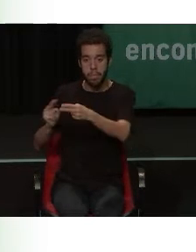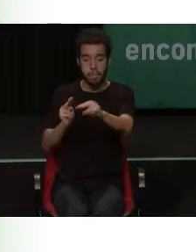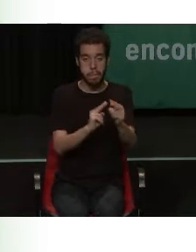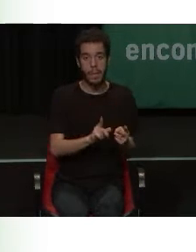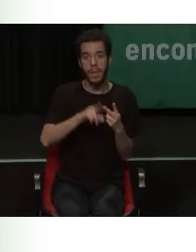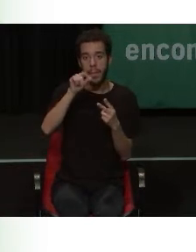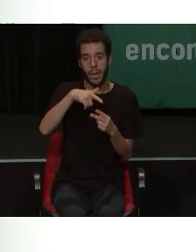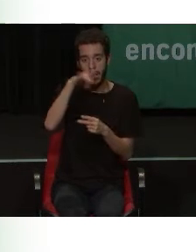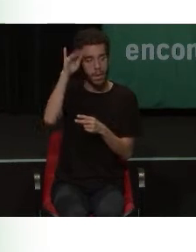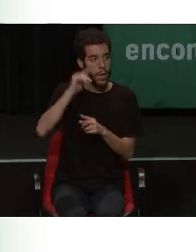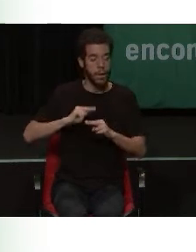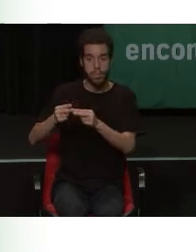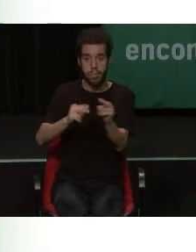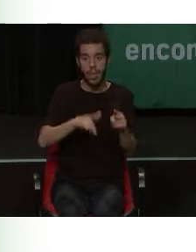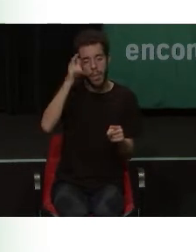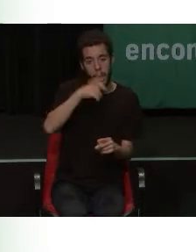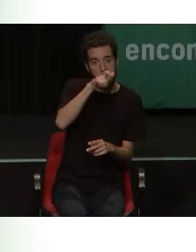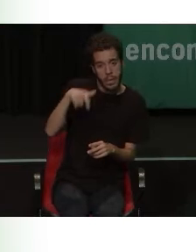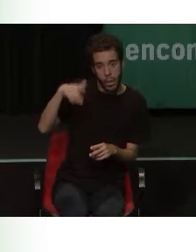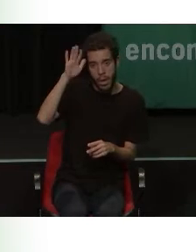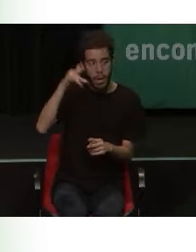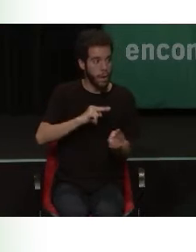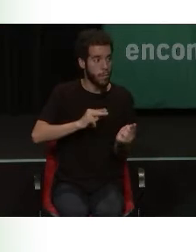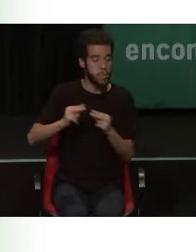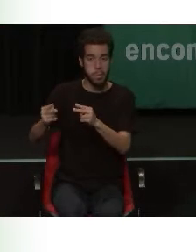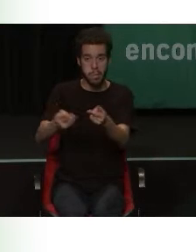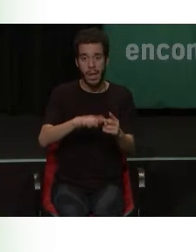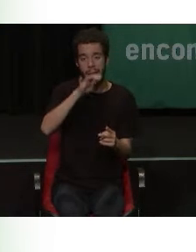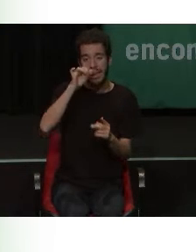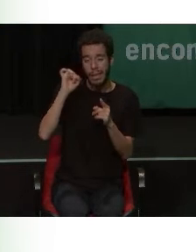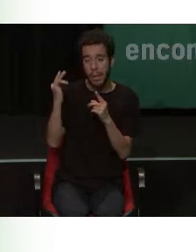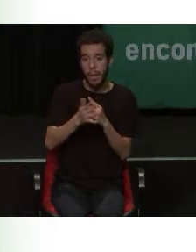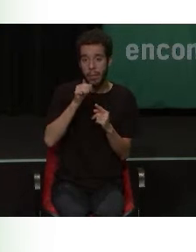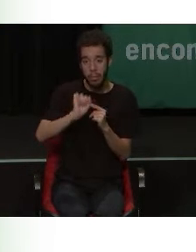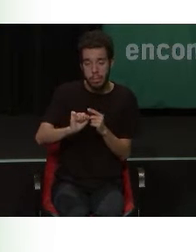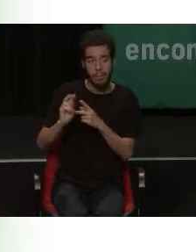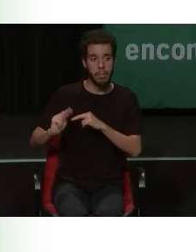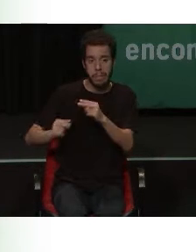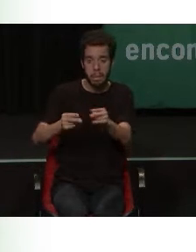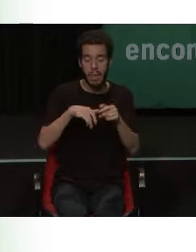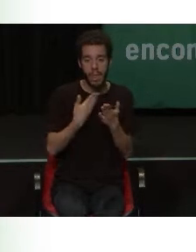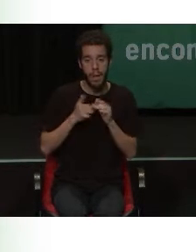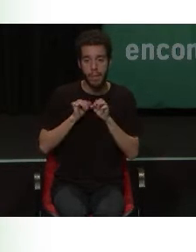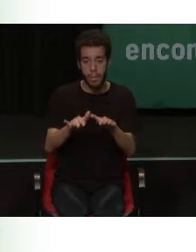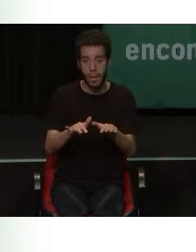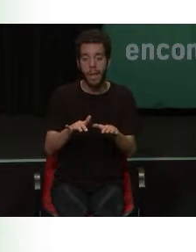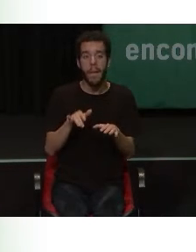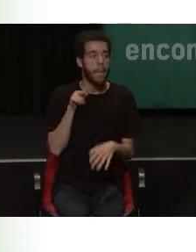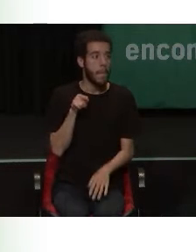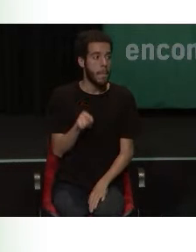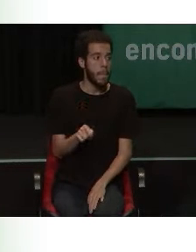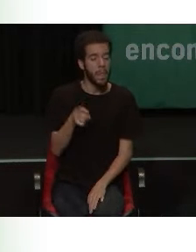between humans, between animals and environment has